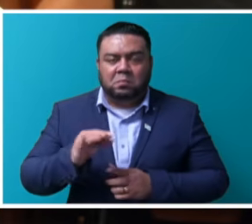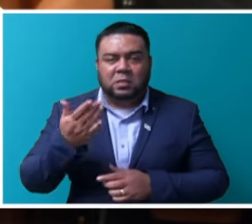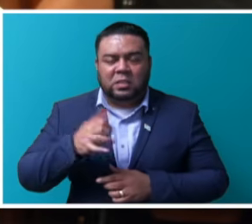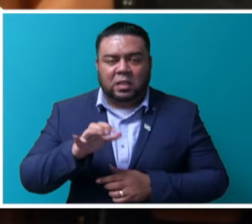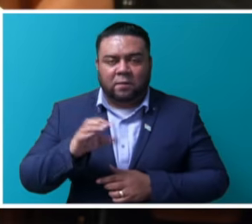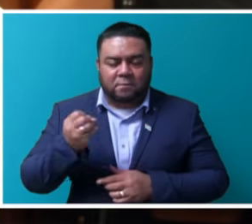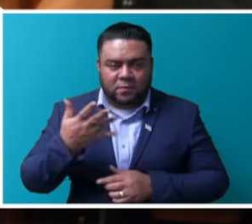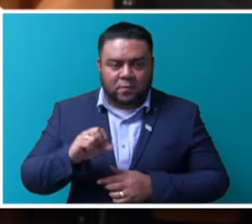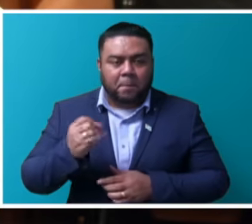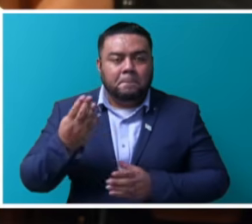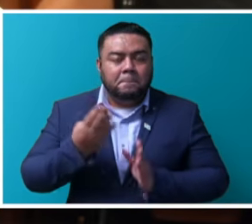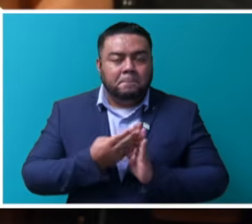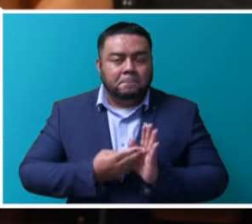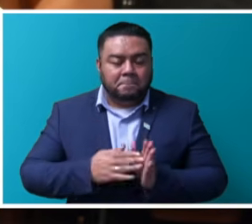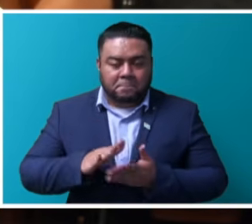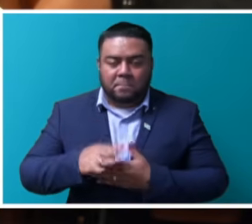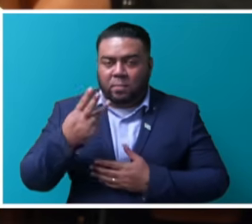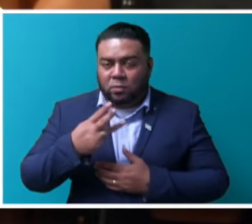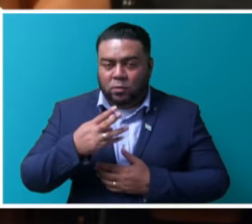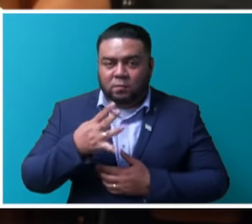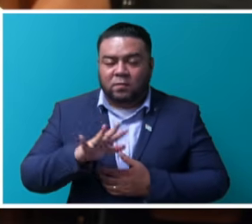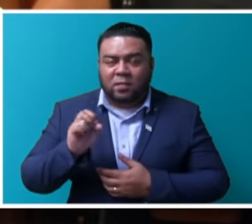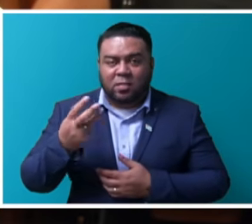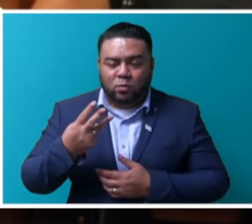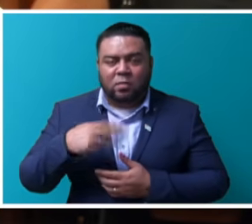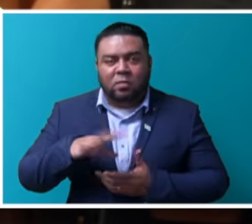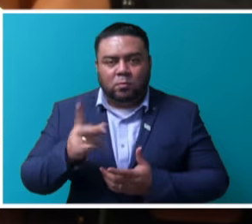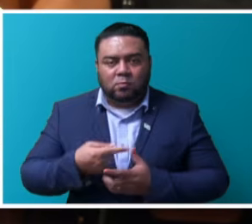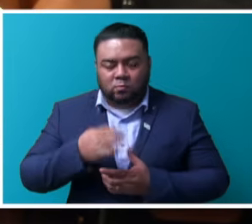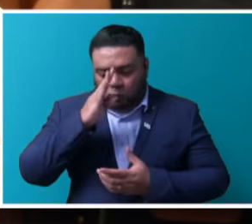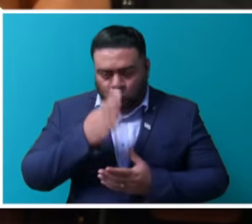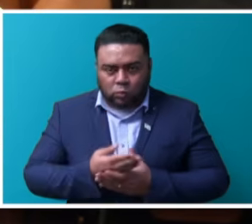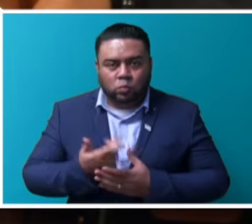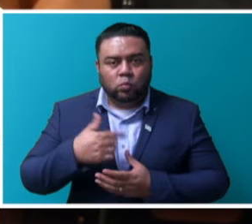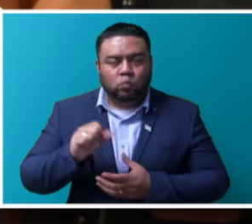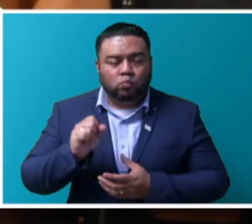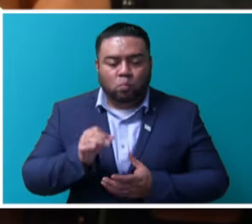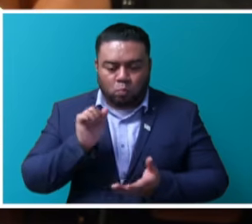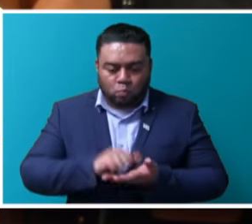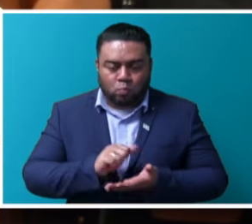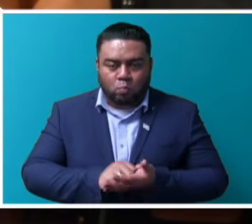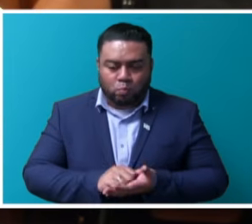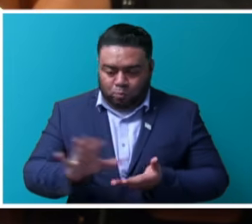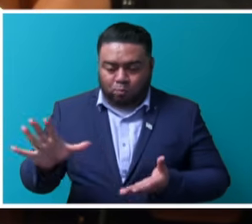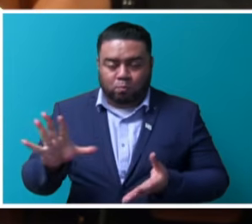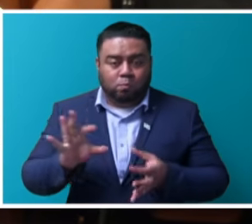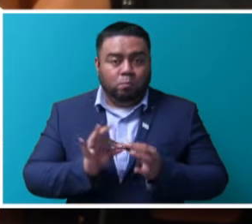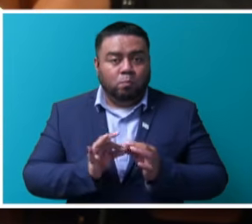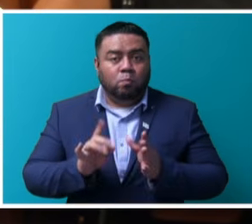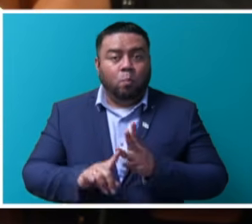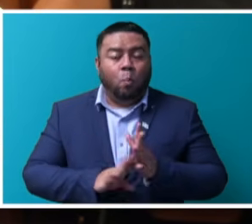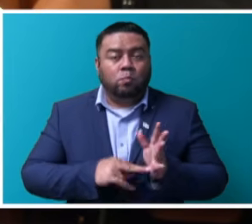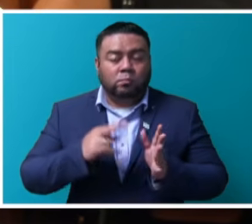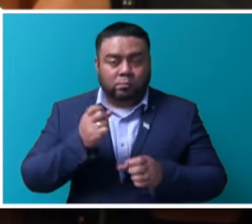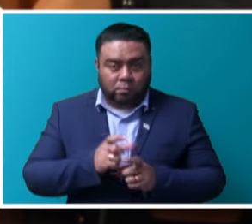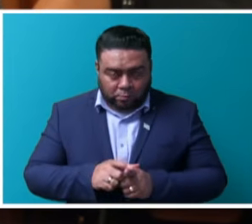million debt burden on over 53,000 tertiary students and replacing it with a proper bonding mechanism to ensure that these